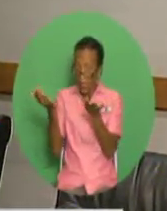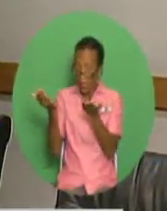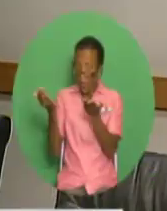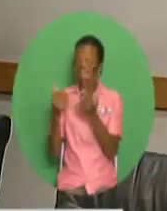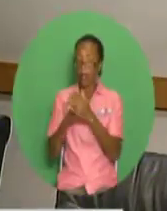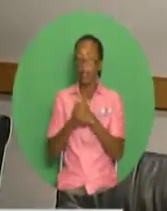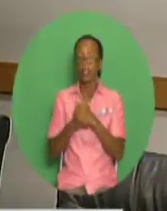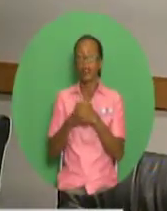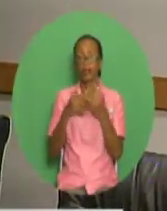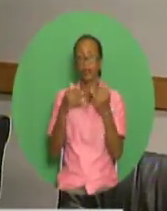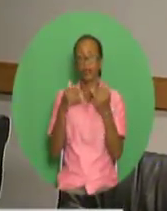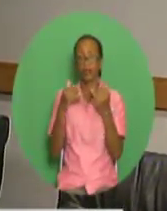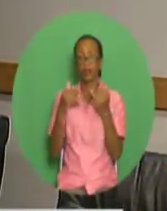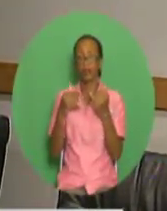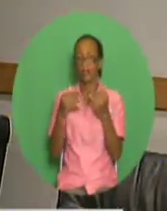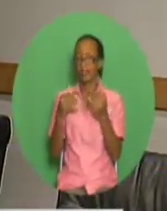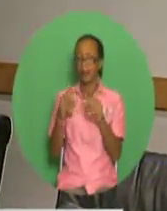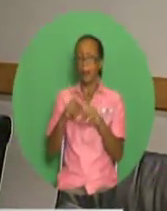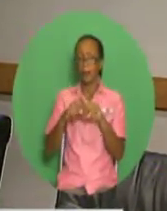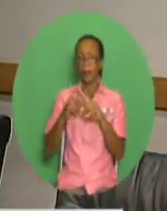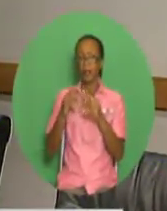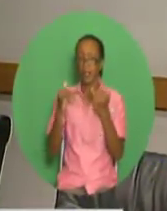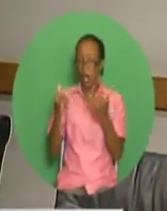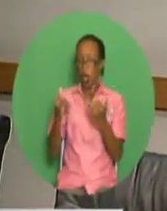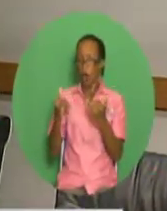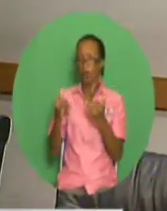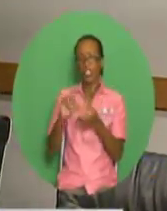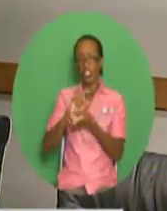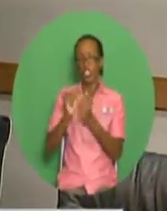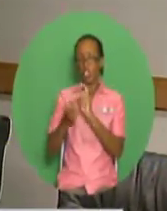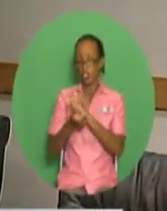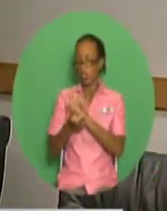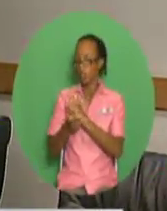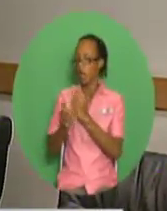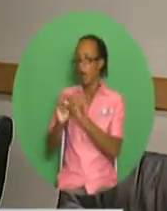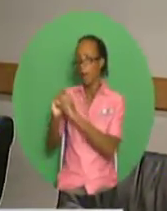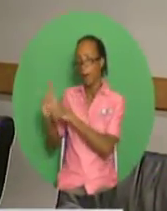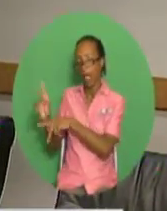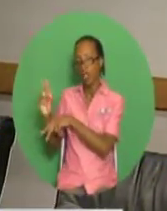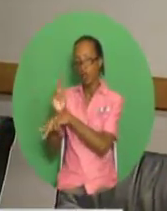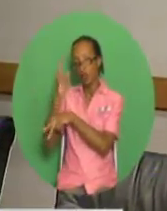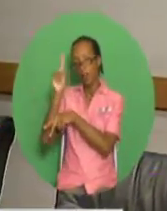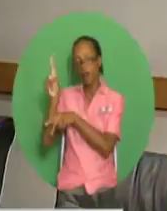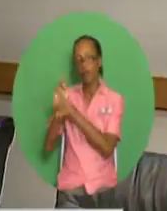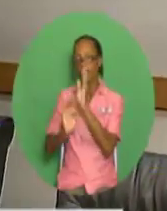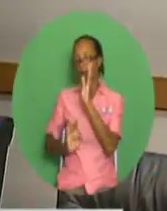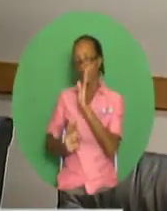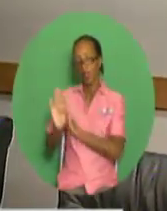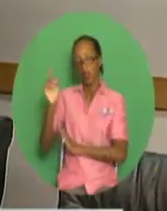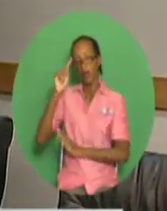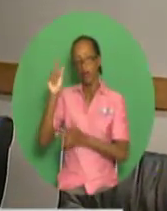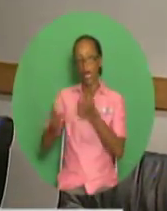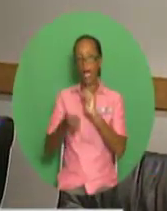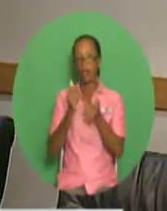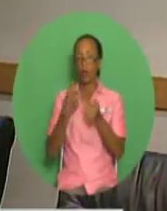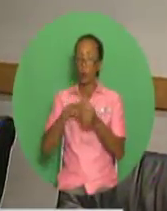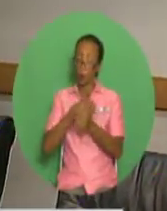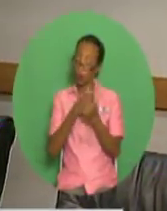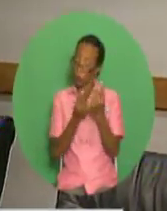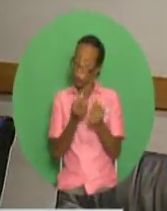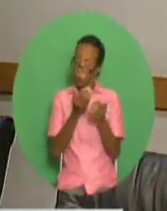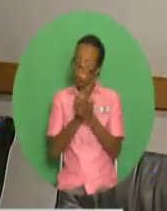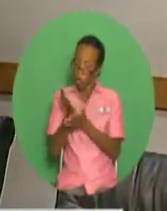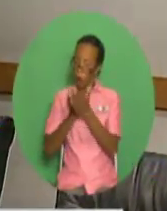the cycling velodrome, where that $400,000 is now going back into the development of athletes. So we're doing little things, Madam